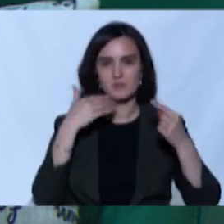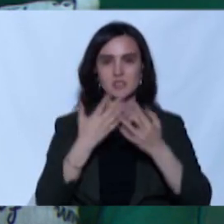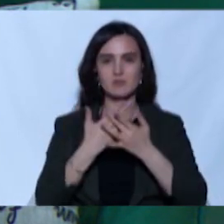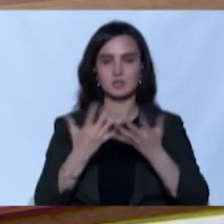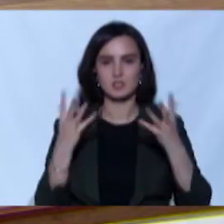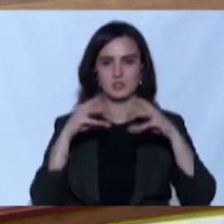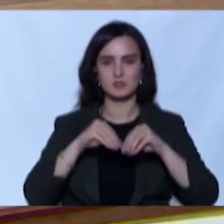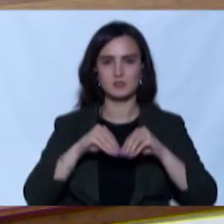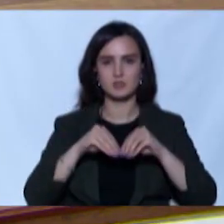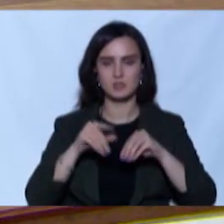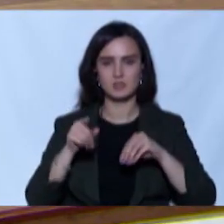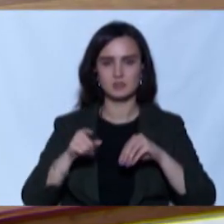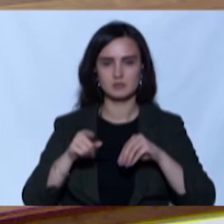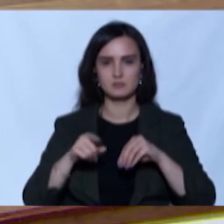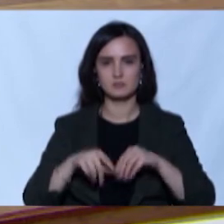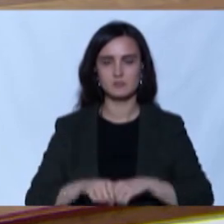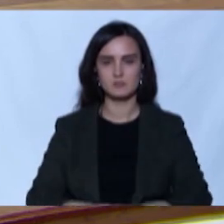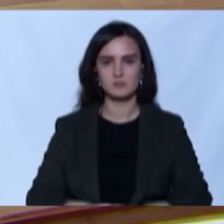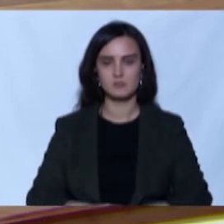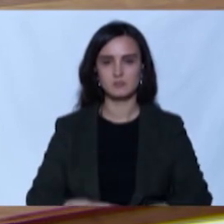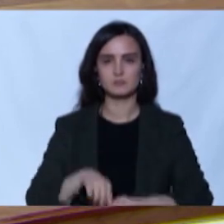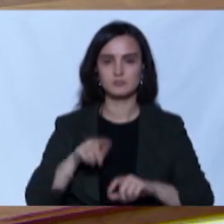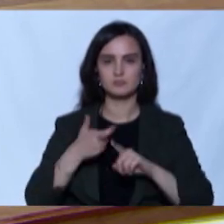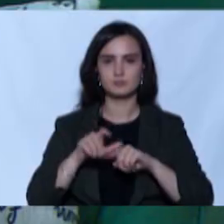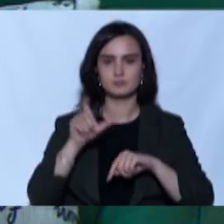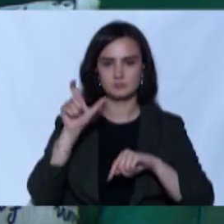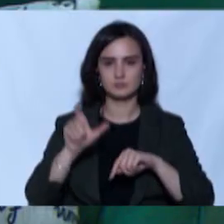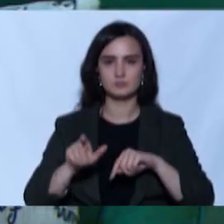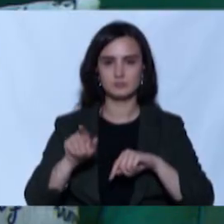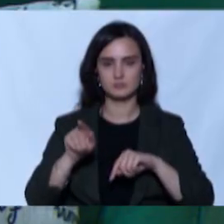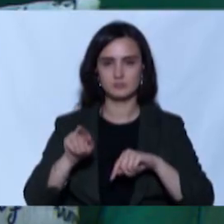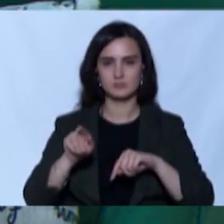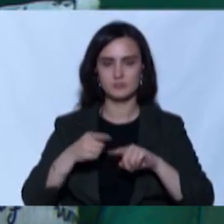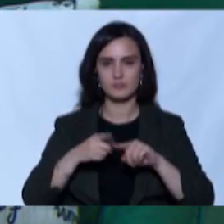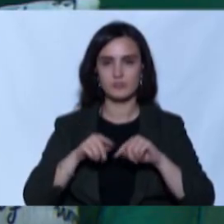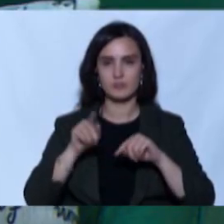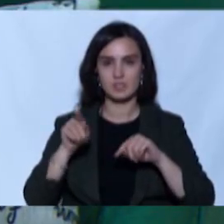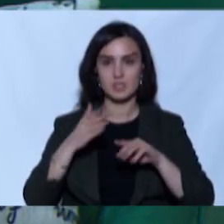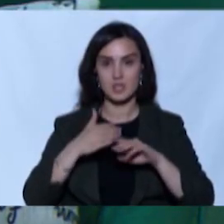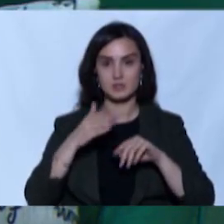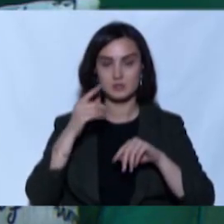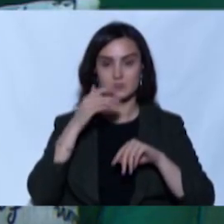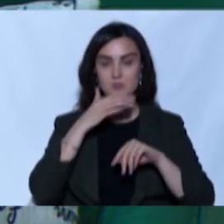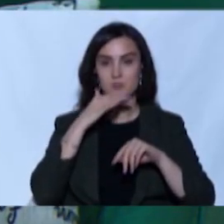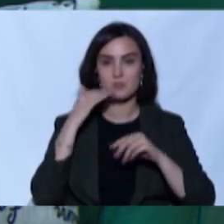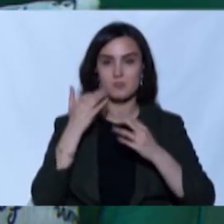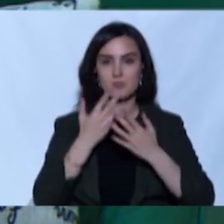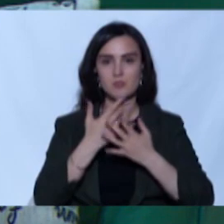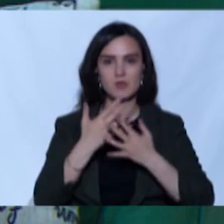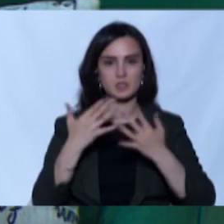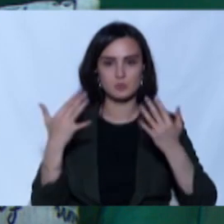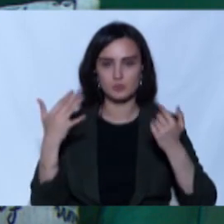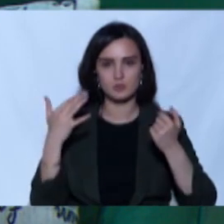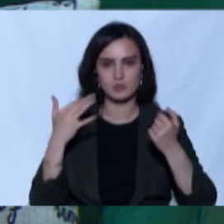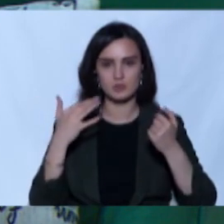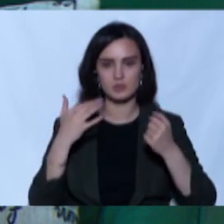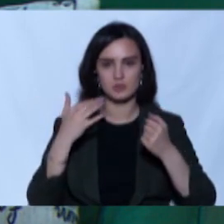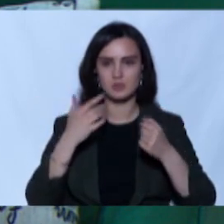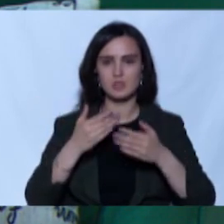and weighing 100 kilograms, he is an immense man. Now, he is gifted in multiple sports,